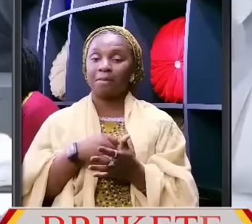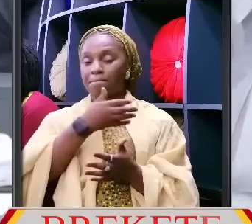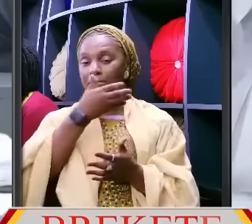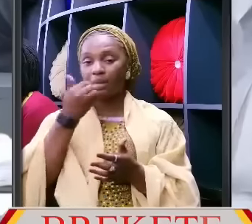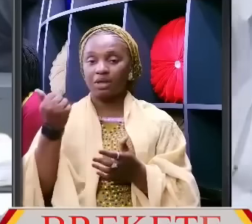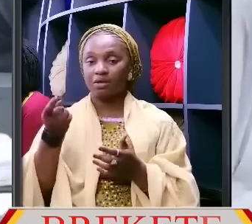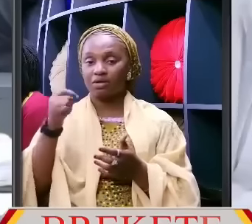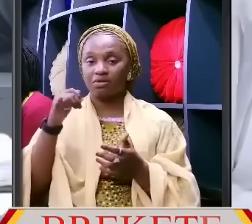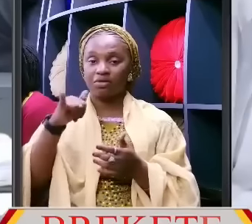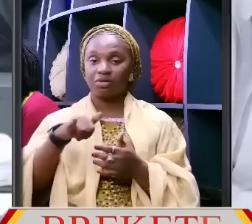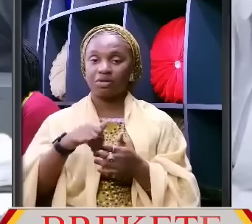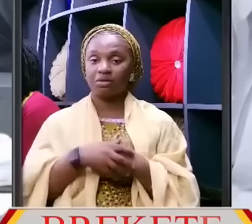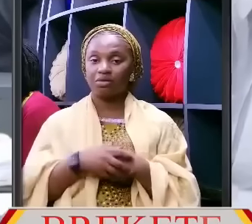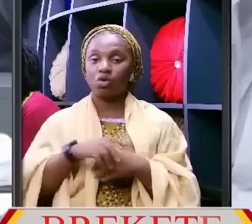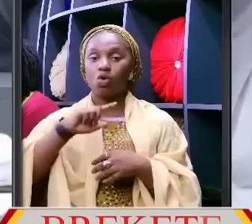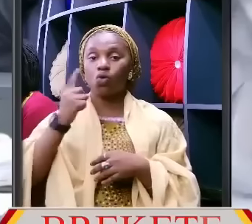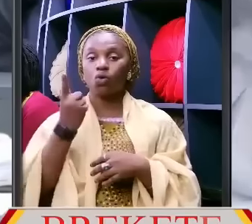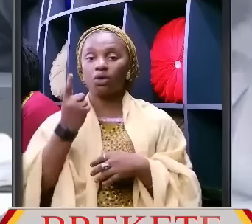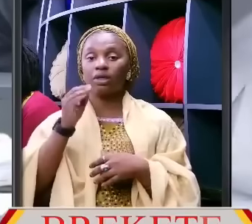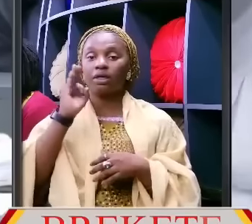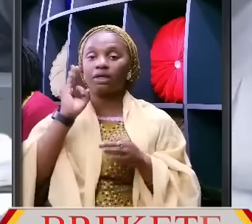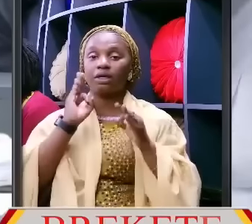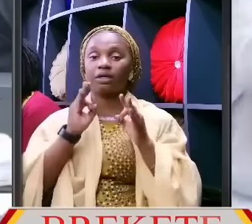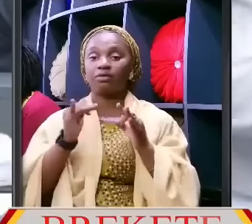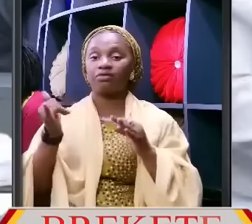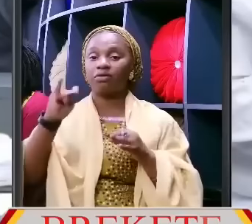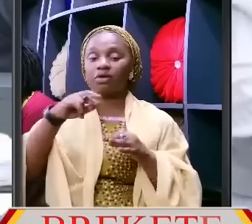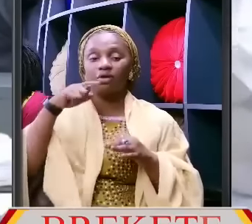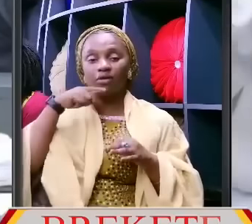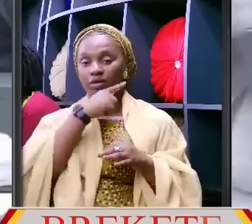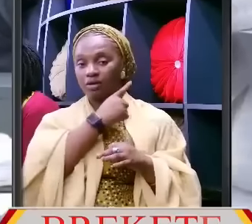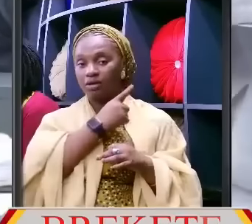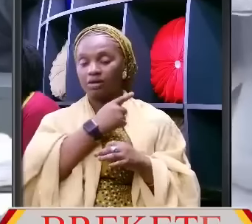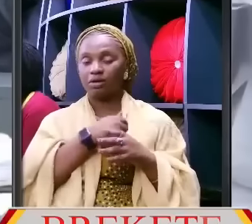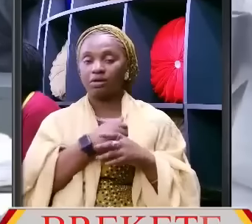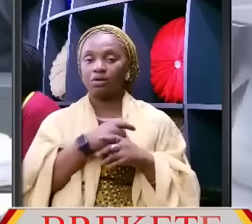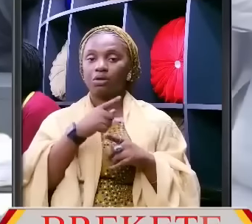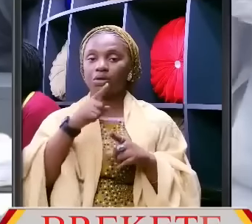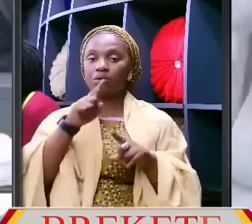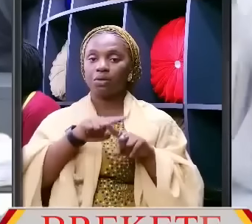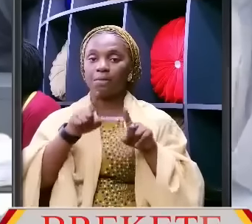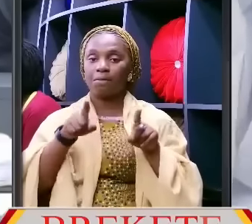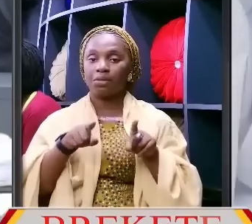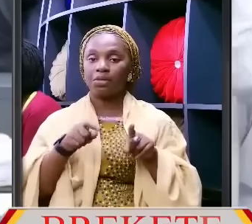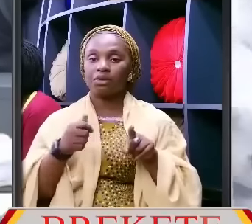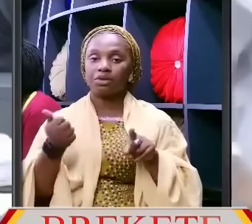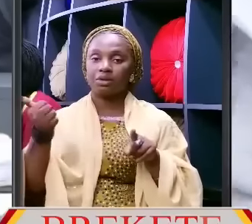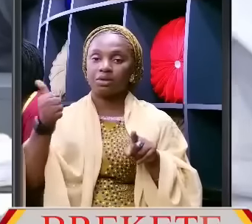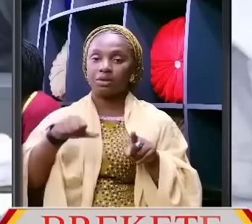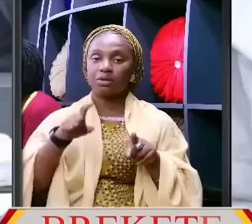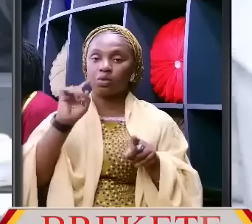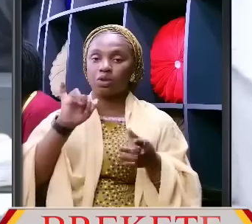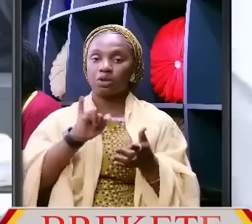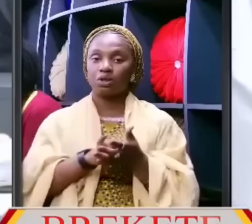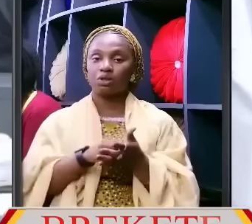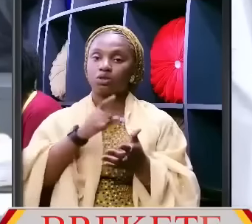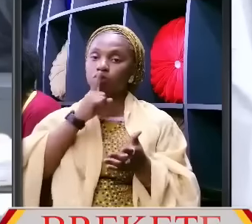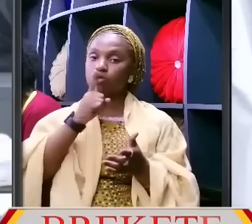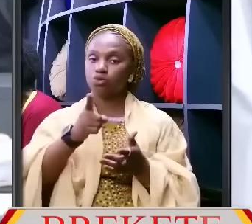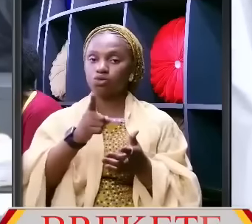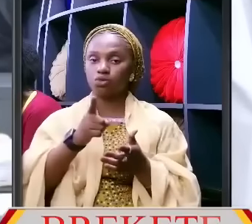Unless na lie, then they lie. But anyone that is established, we will ensure the enforcement. They